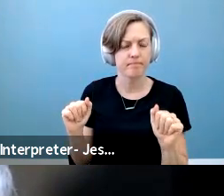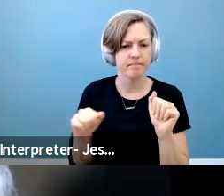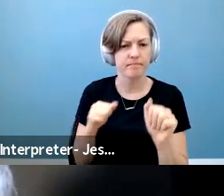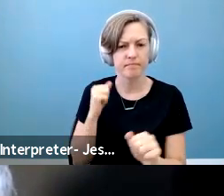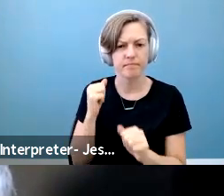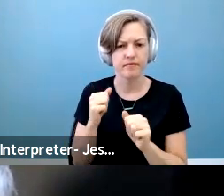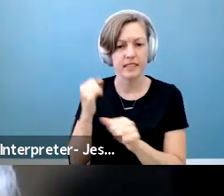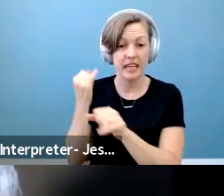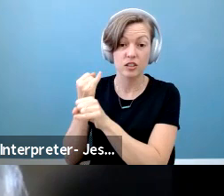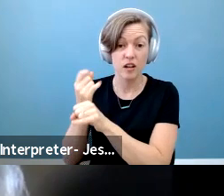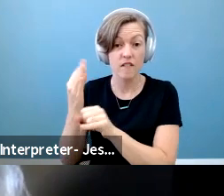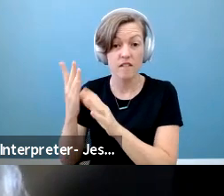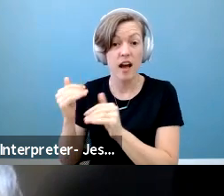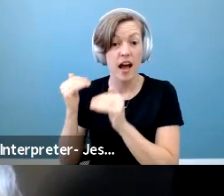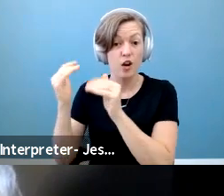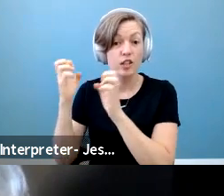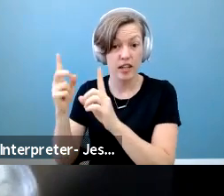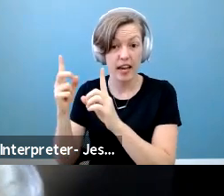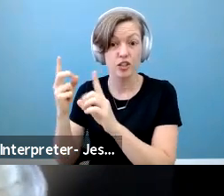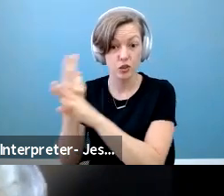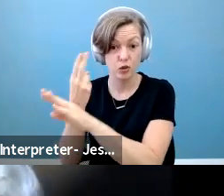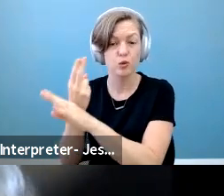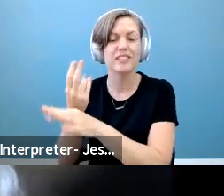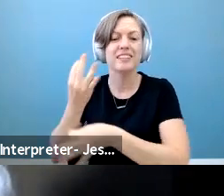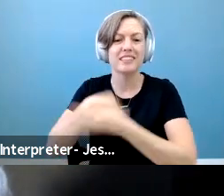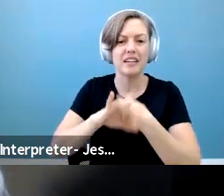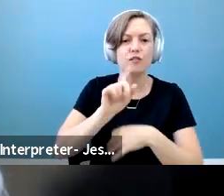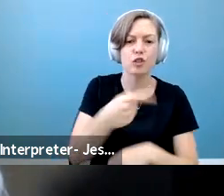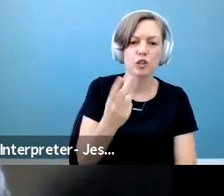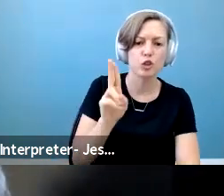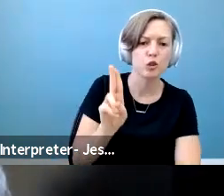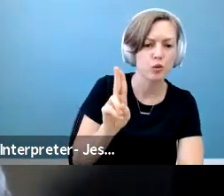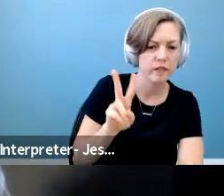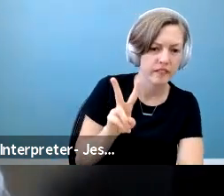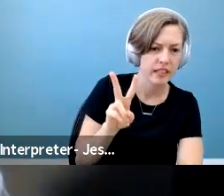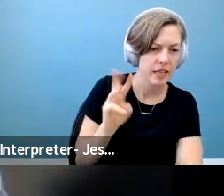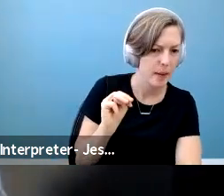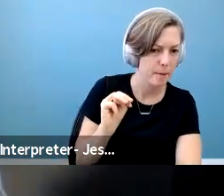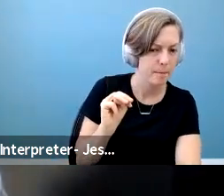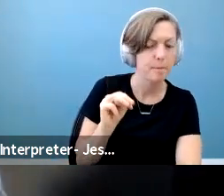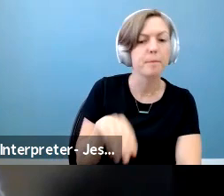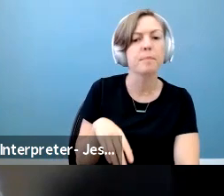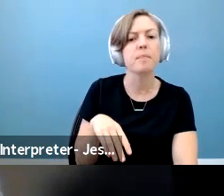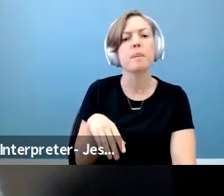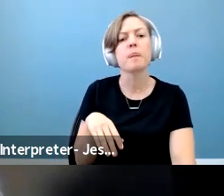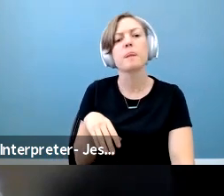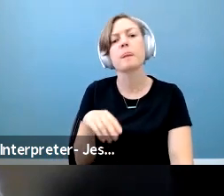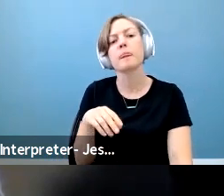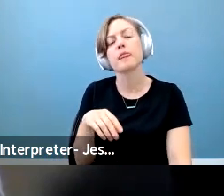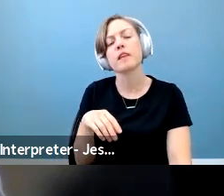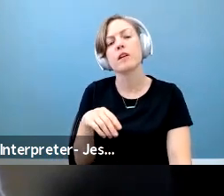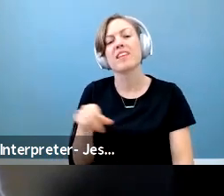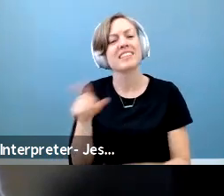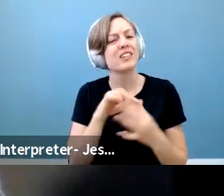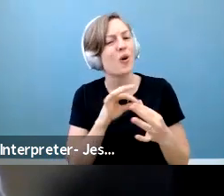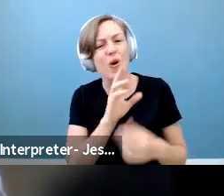institutions of higher education be used rather than just UVM. And they said, well, we have to